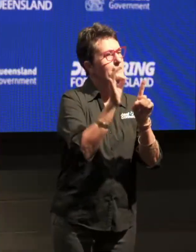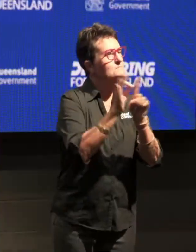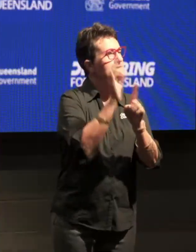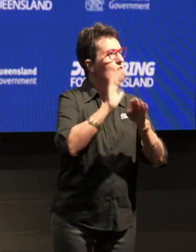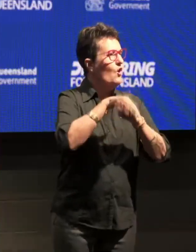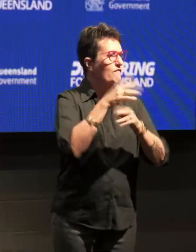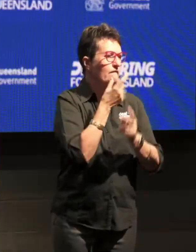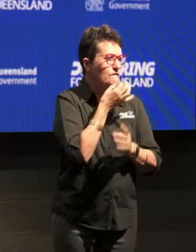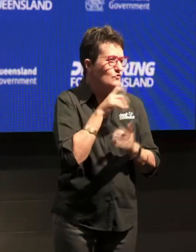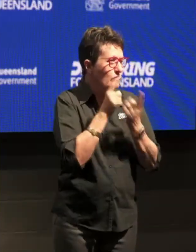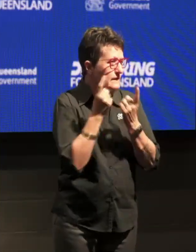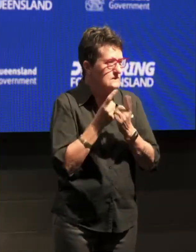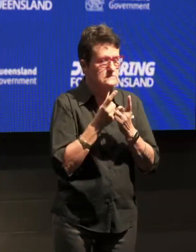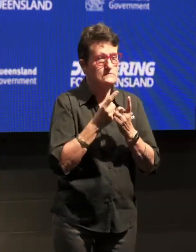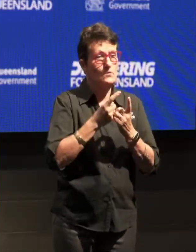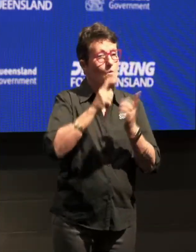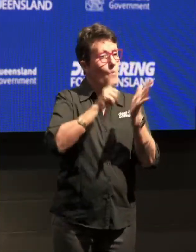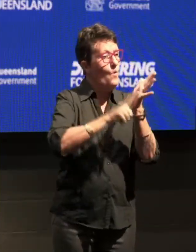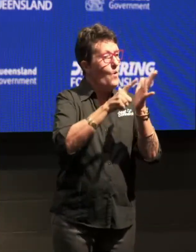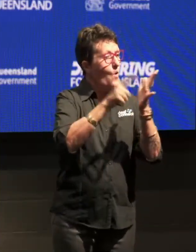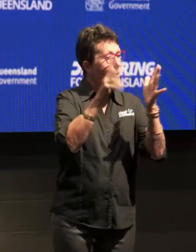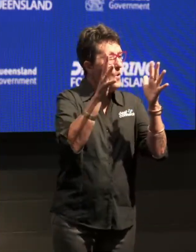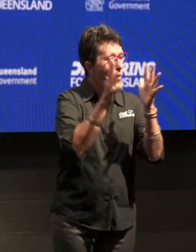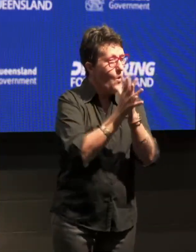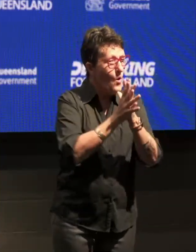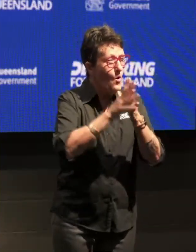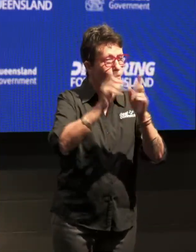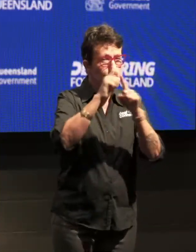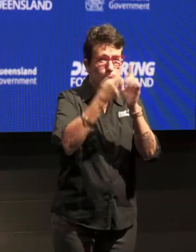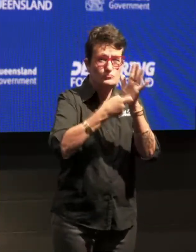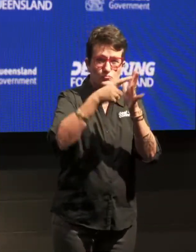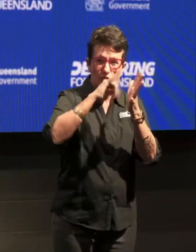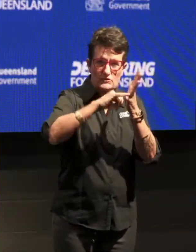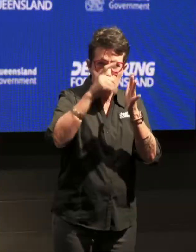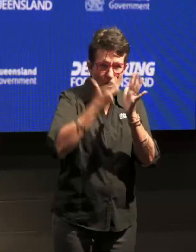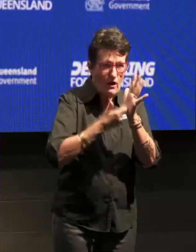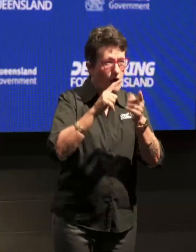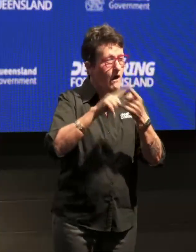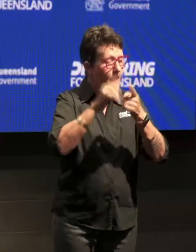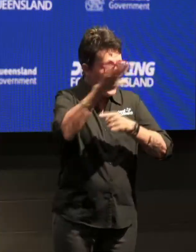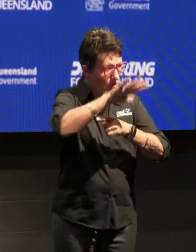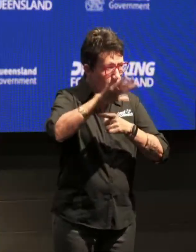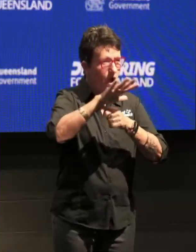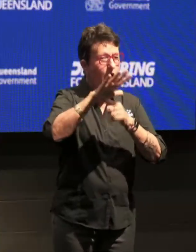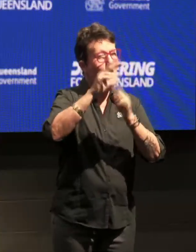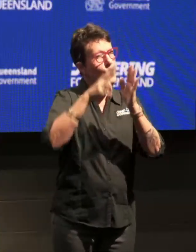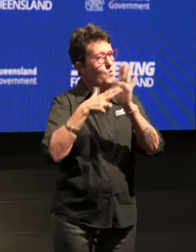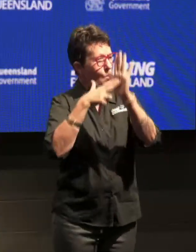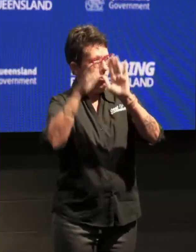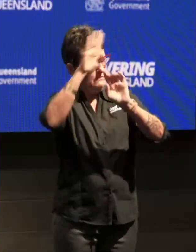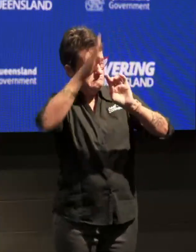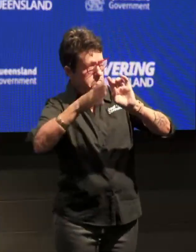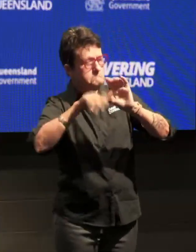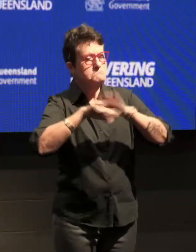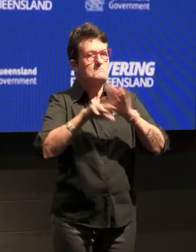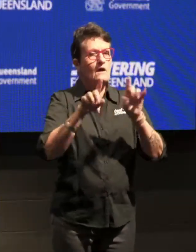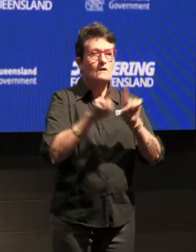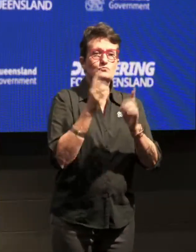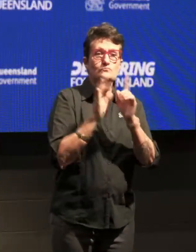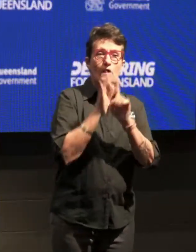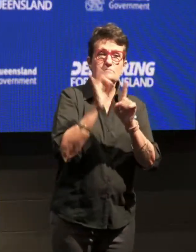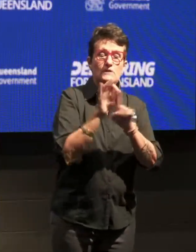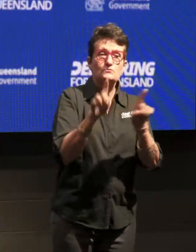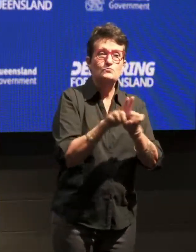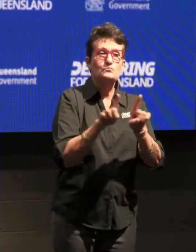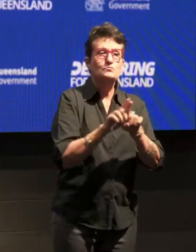fronts. Firstly is the low pressure system which is impacting the northern part of our coastline, but also to update everybody on